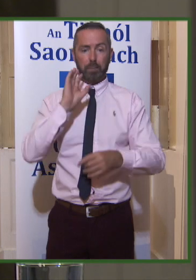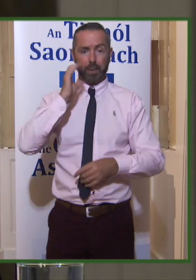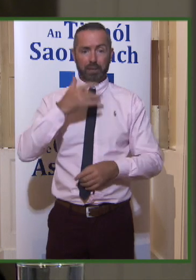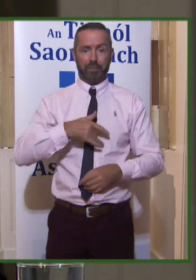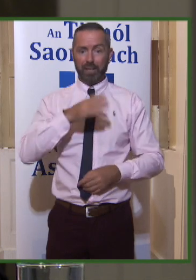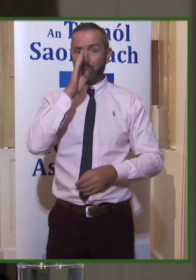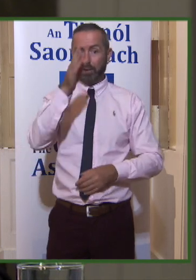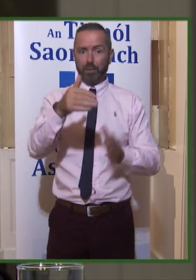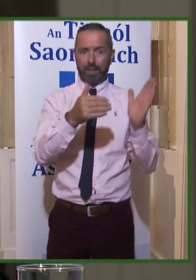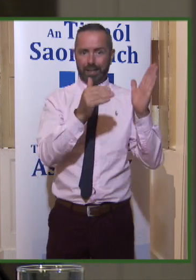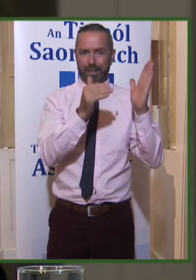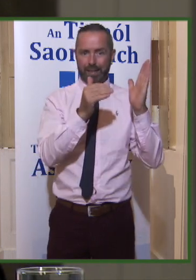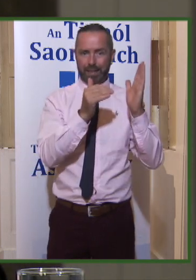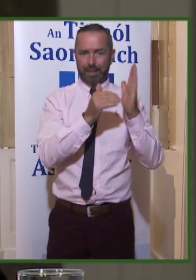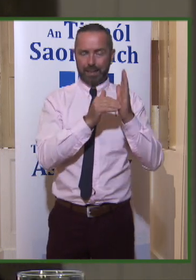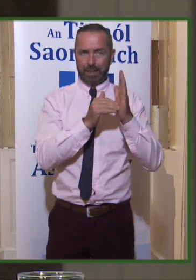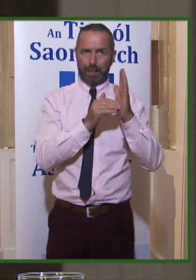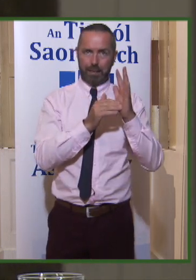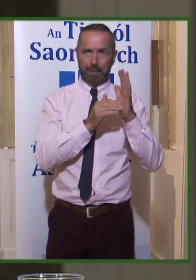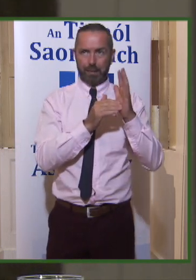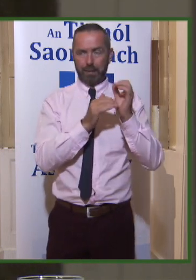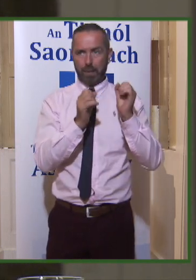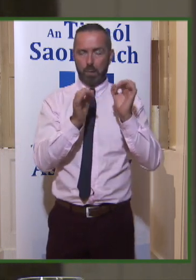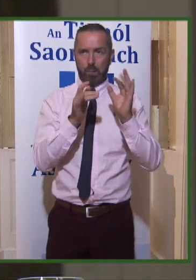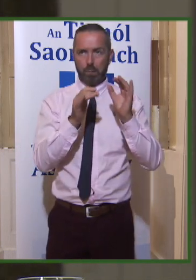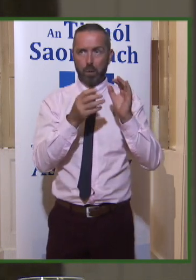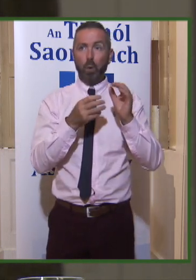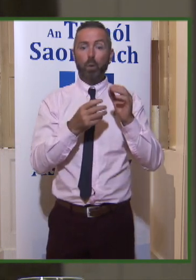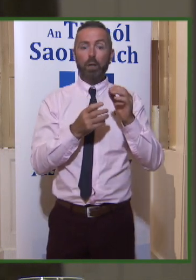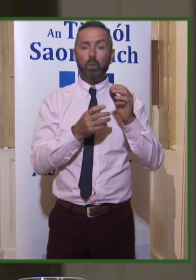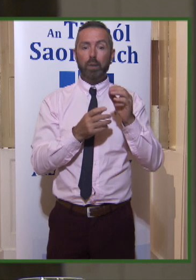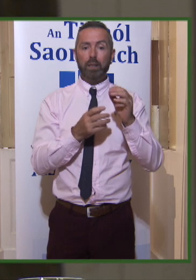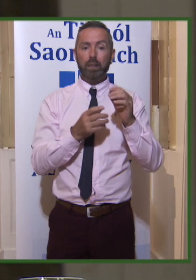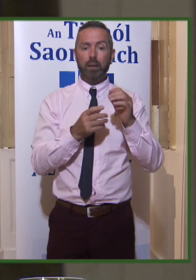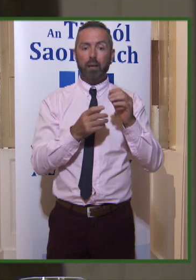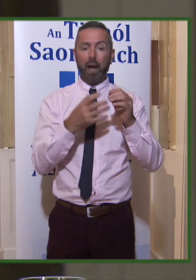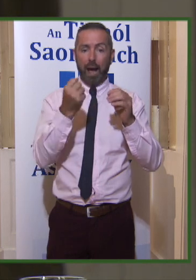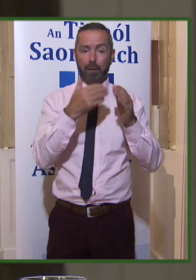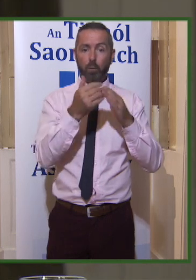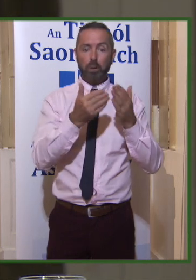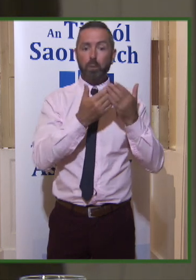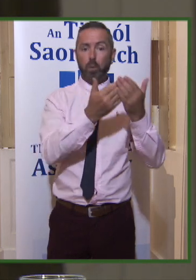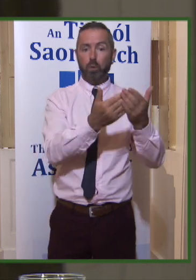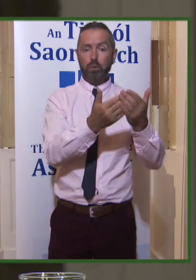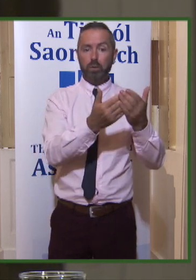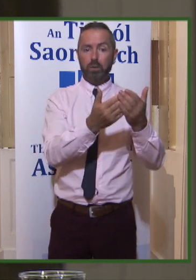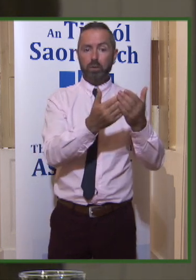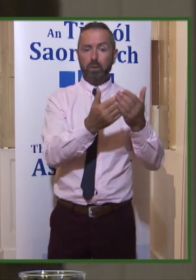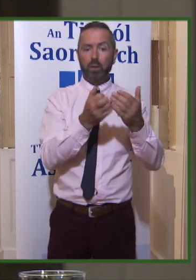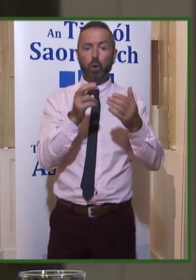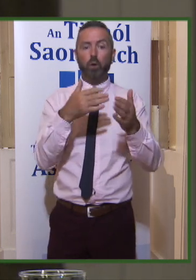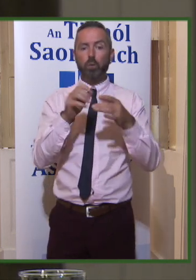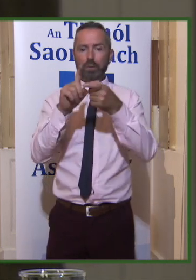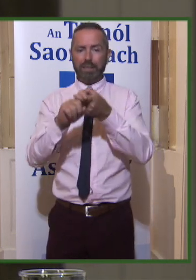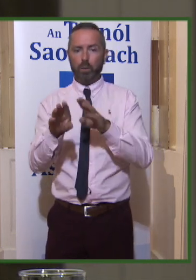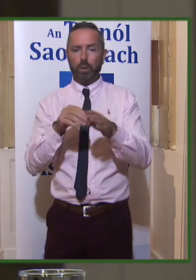a yes, or we go what's being proposed, or no, we stick with what we have. So the yes, what I'm proposing is